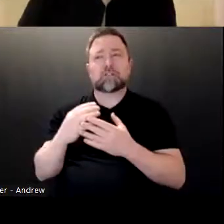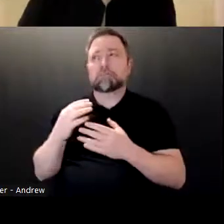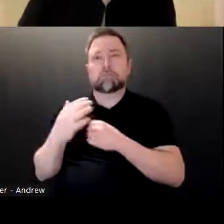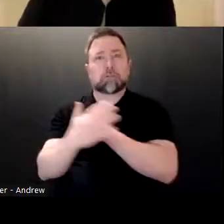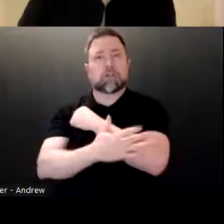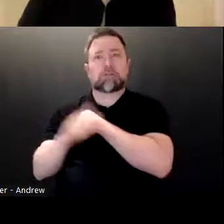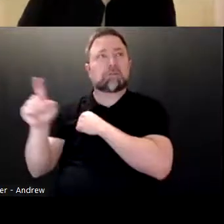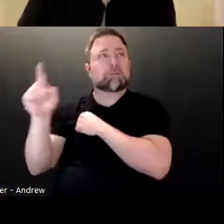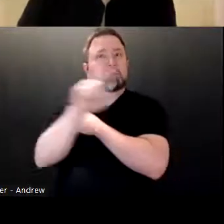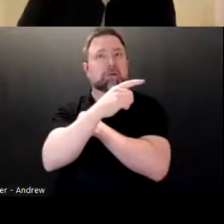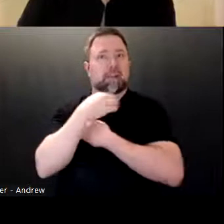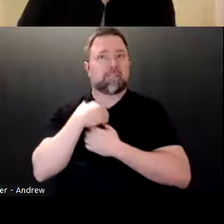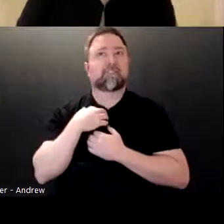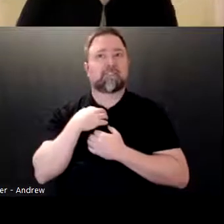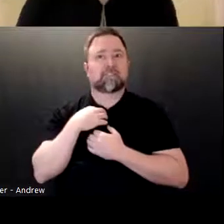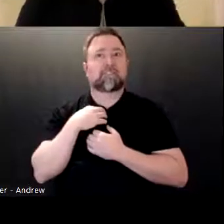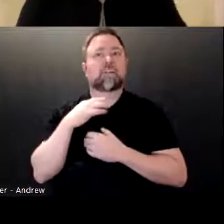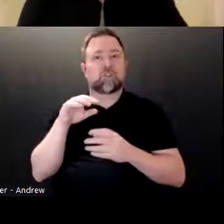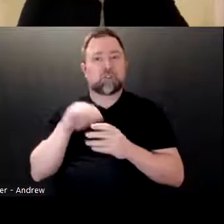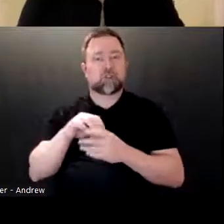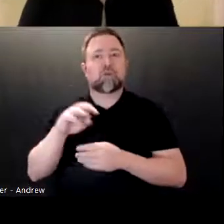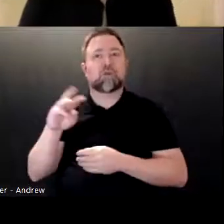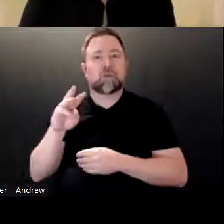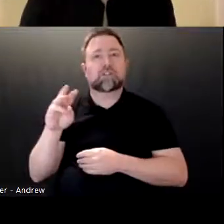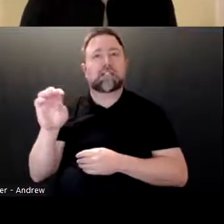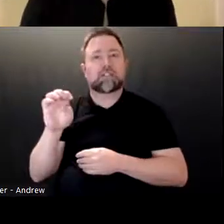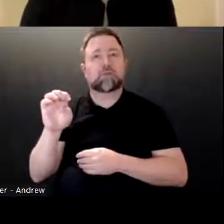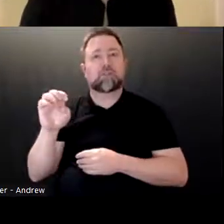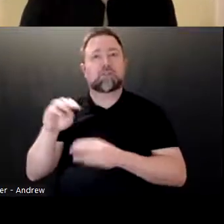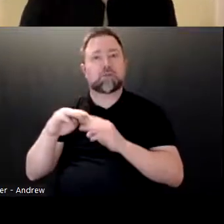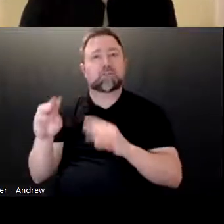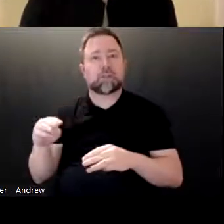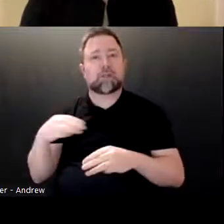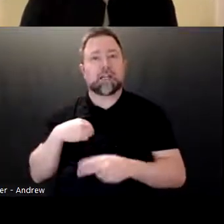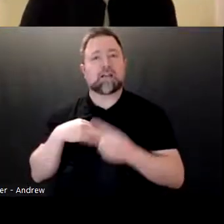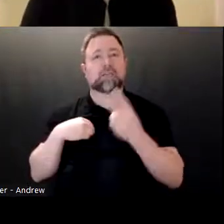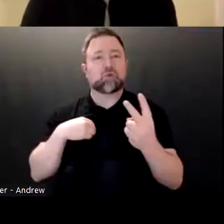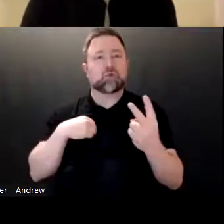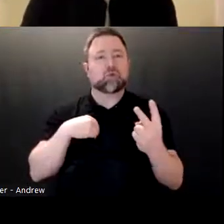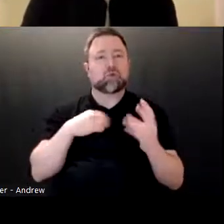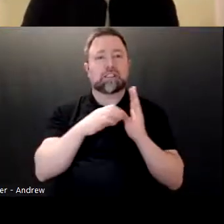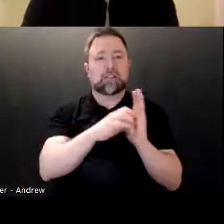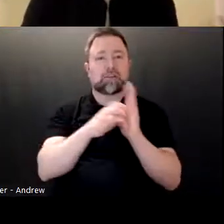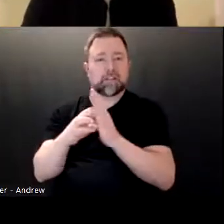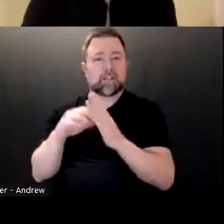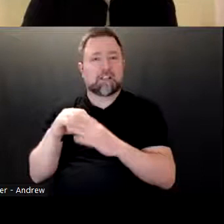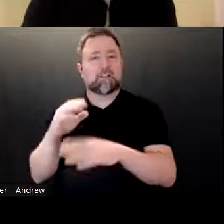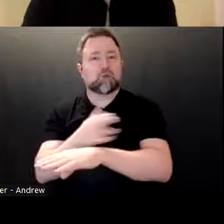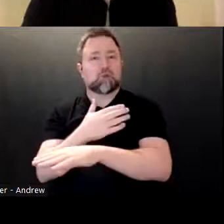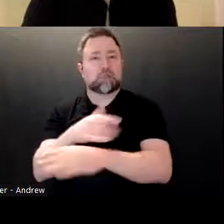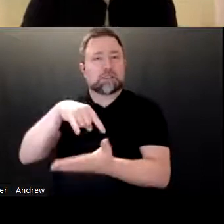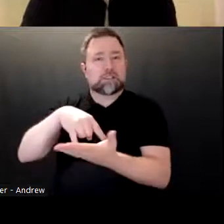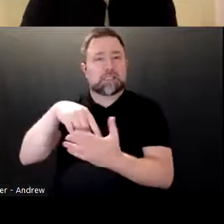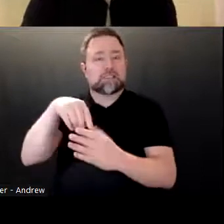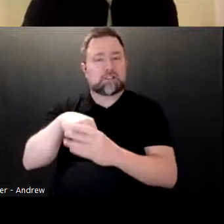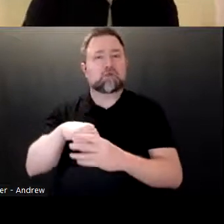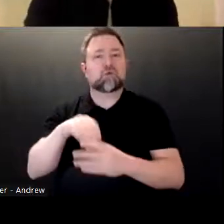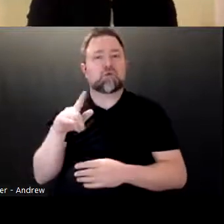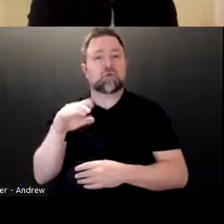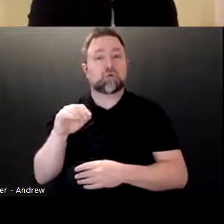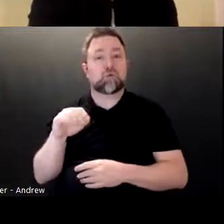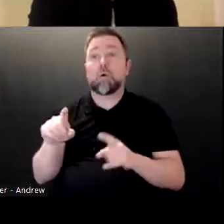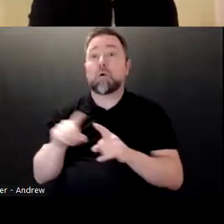from the 1950s and 60s, and they're really representative of a work for which Esherick is most widely celebrated. The music stand